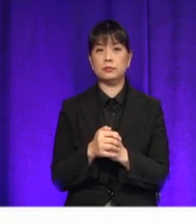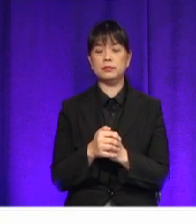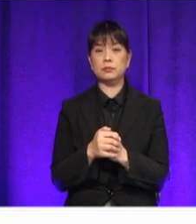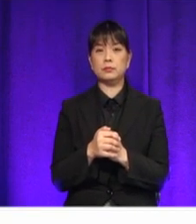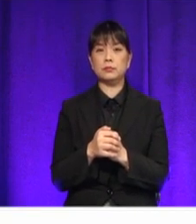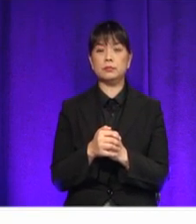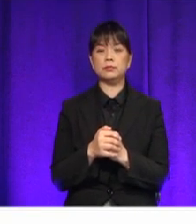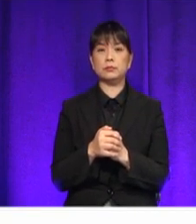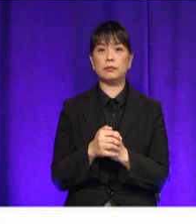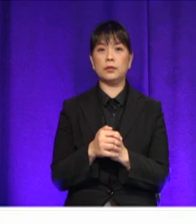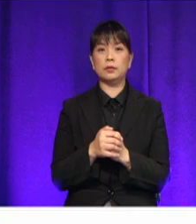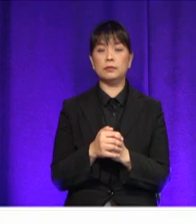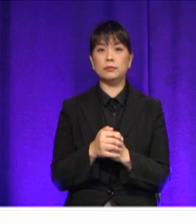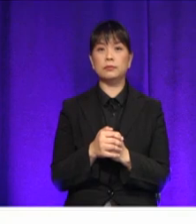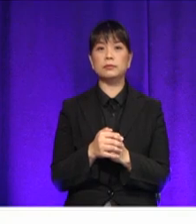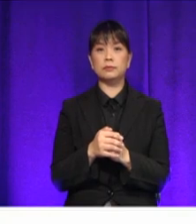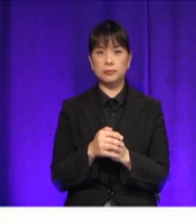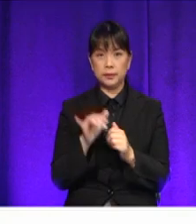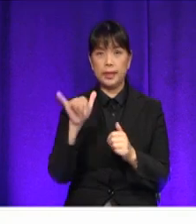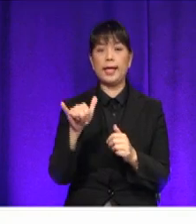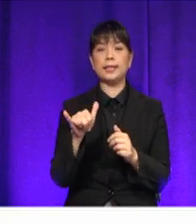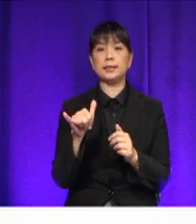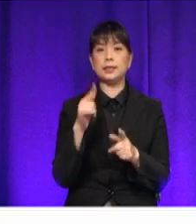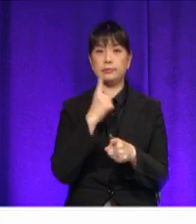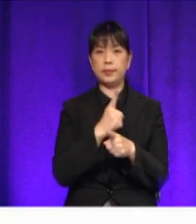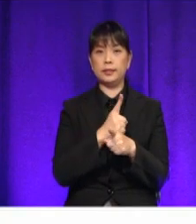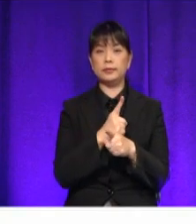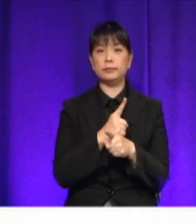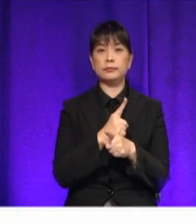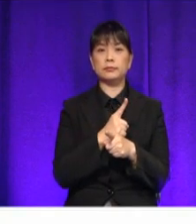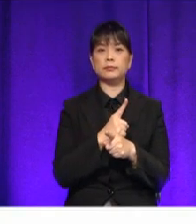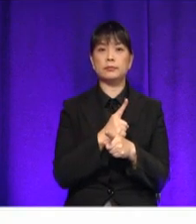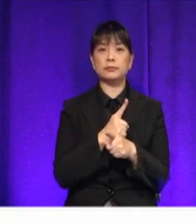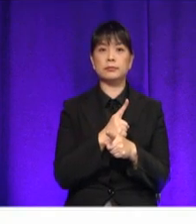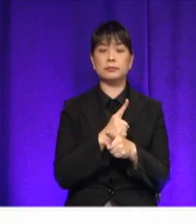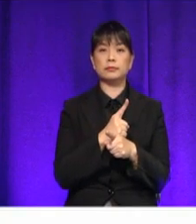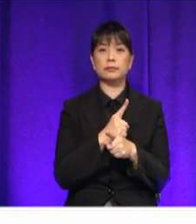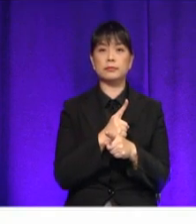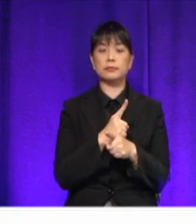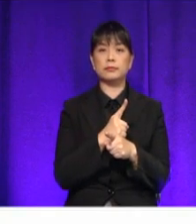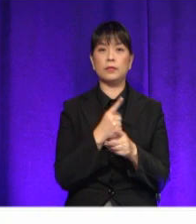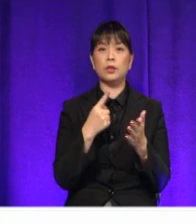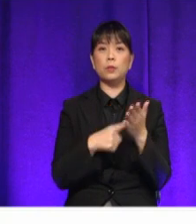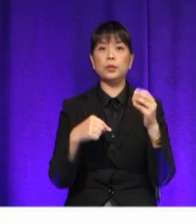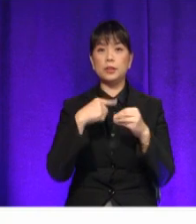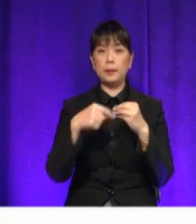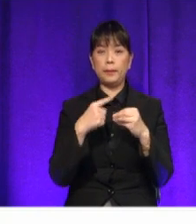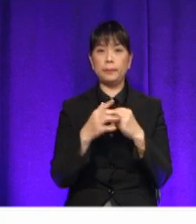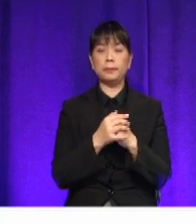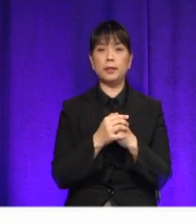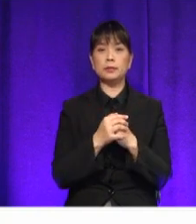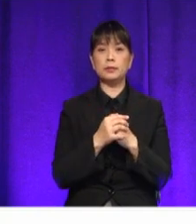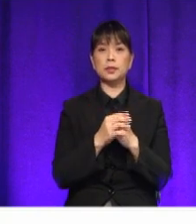student. Yes, you are correct. Yay. Well done. Yes, great. Okay, what about speaker 2,